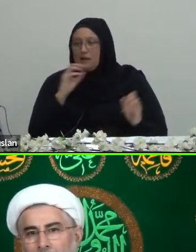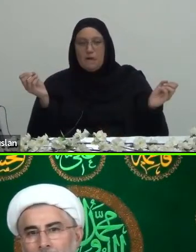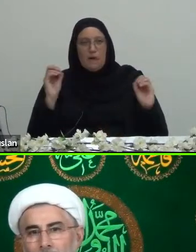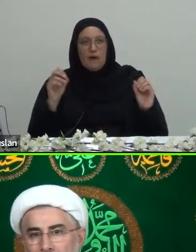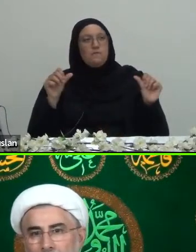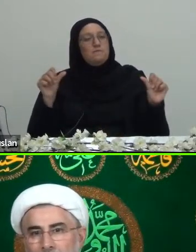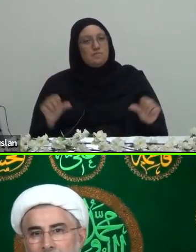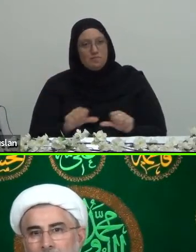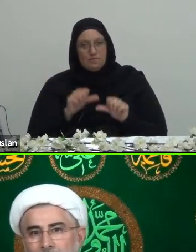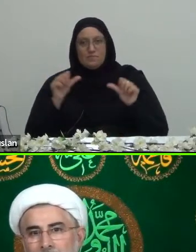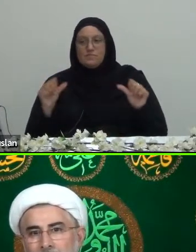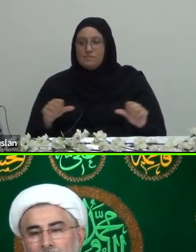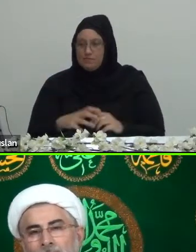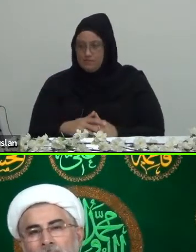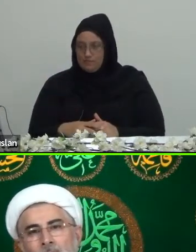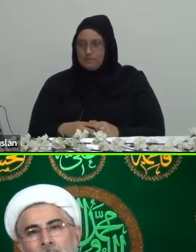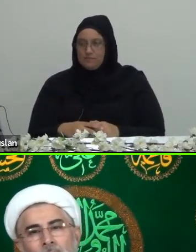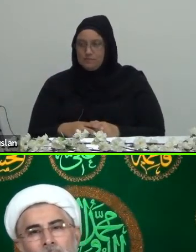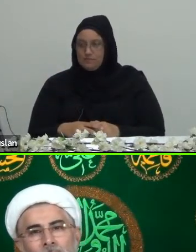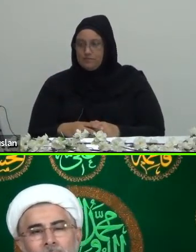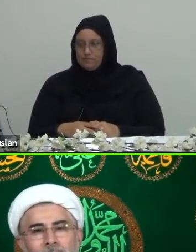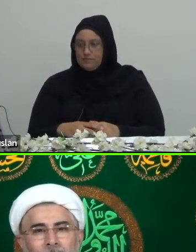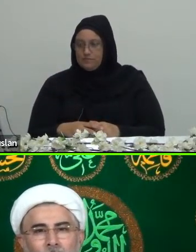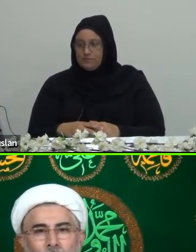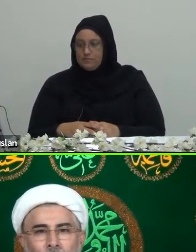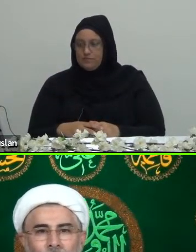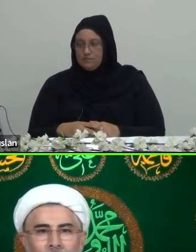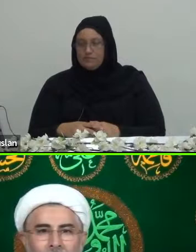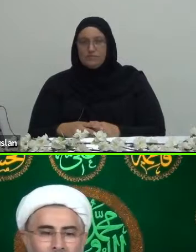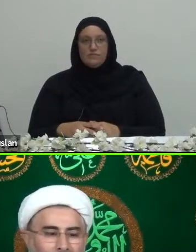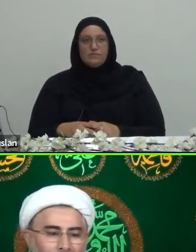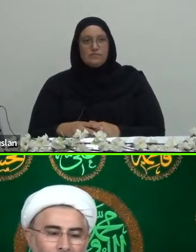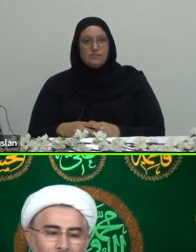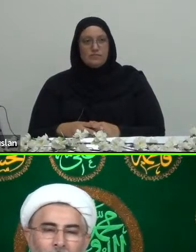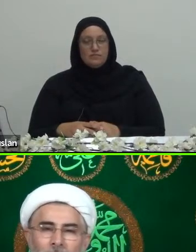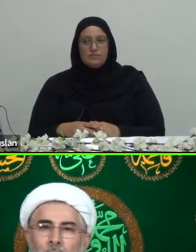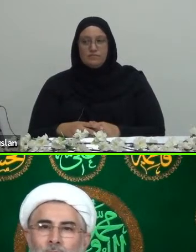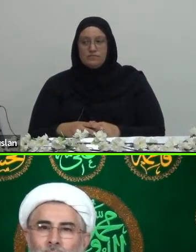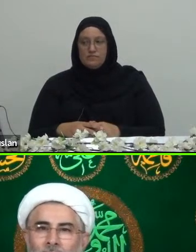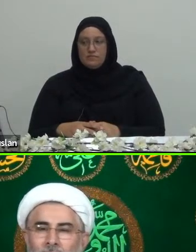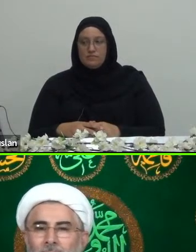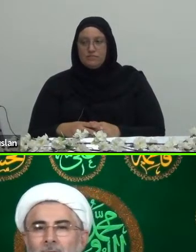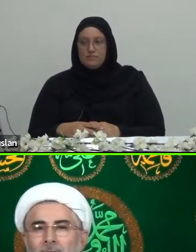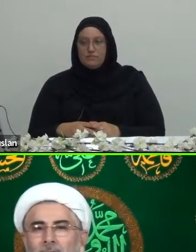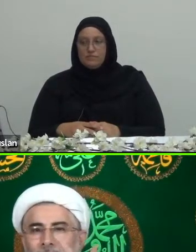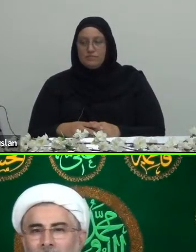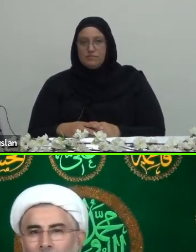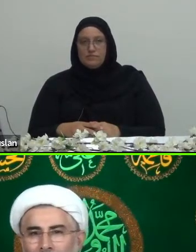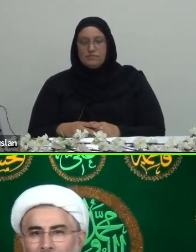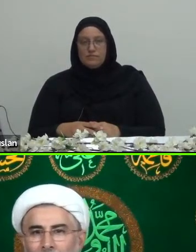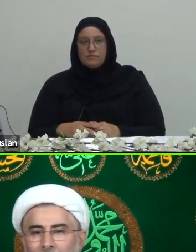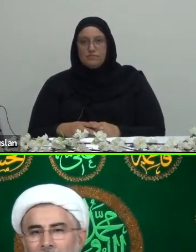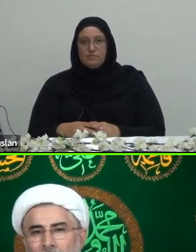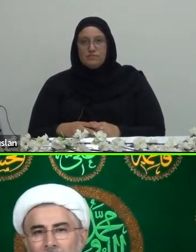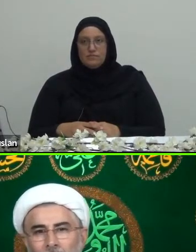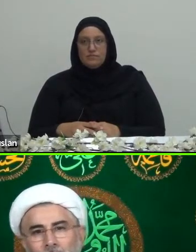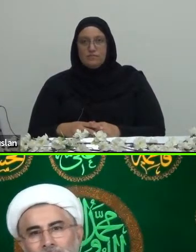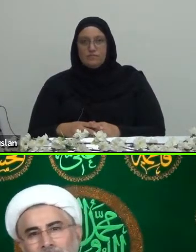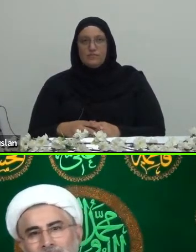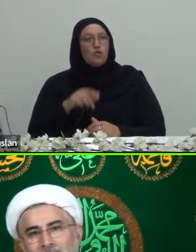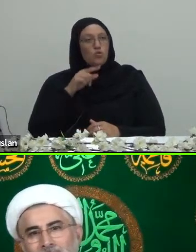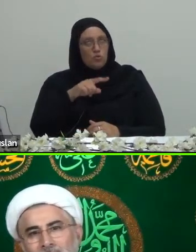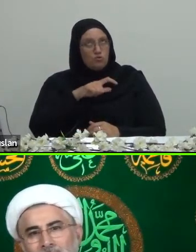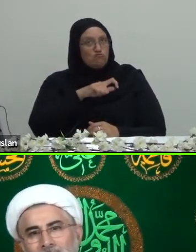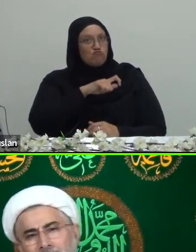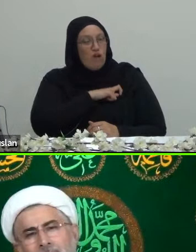fine. Still is fine. So remember, the issue rotates around how much you trust the verbal communication or